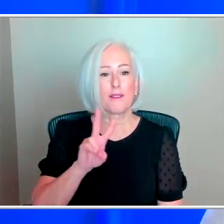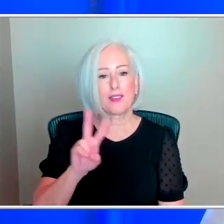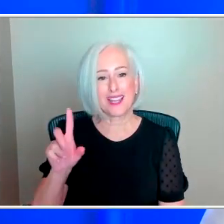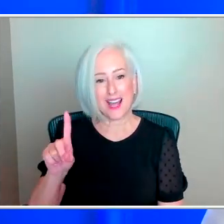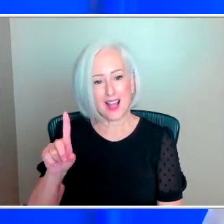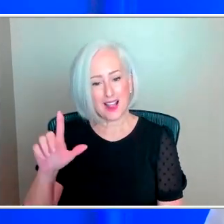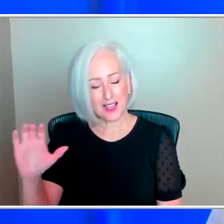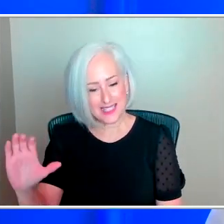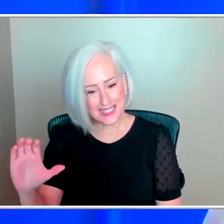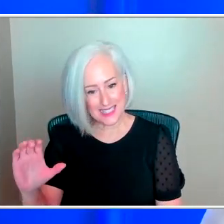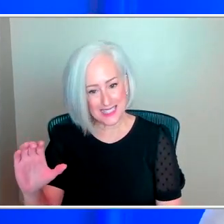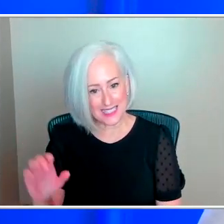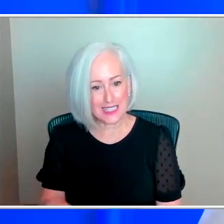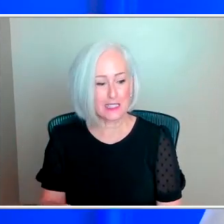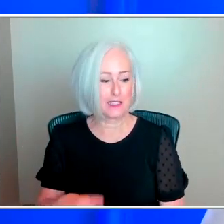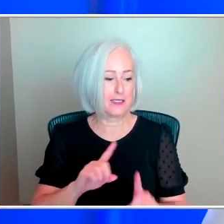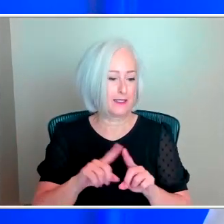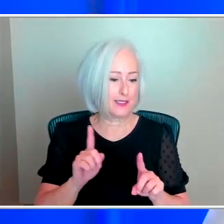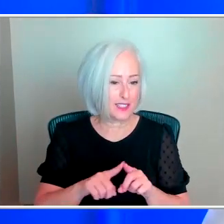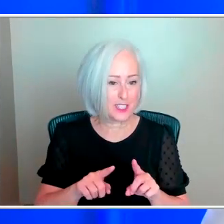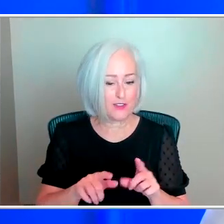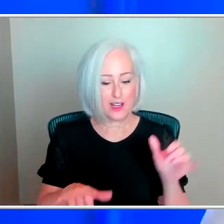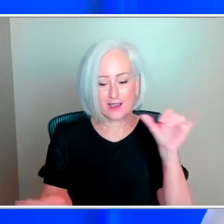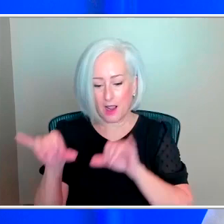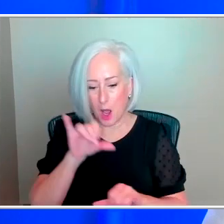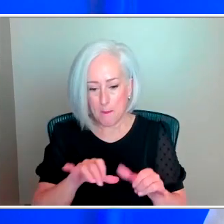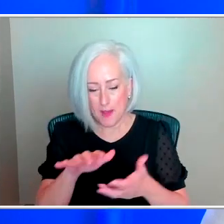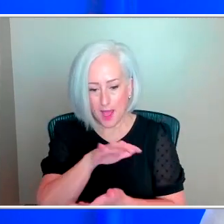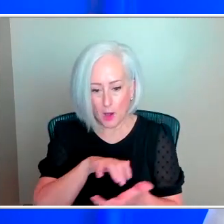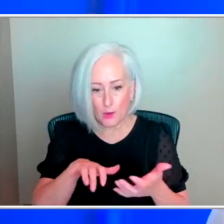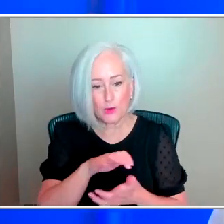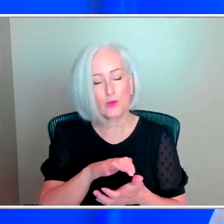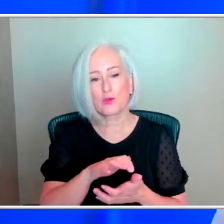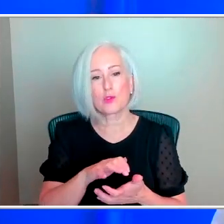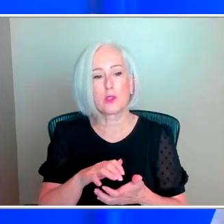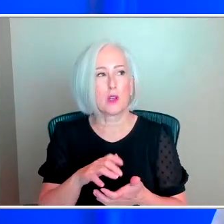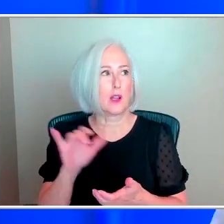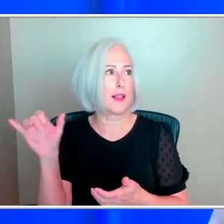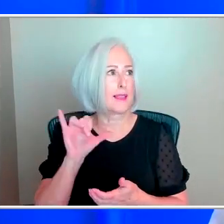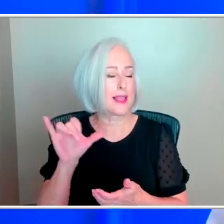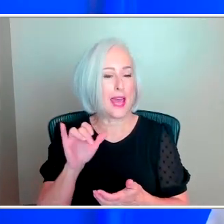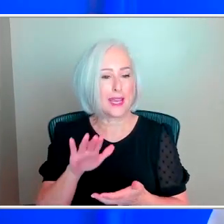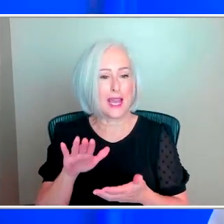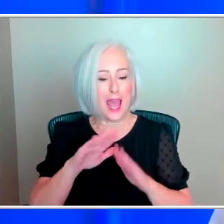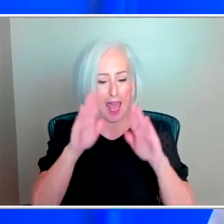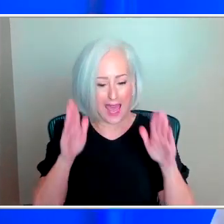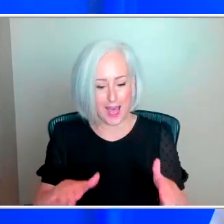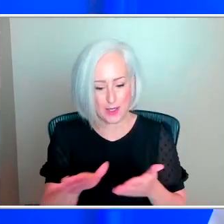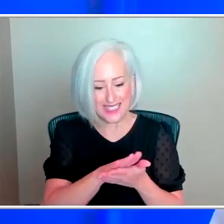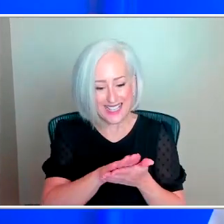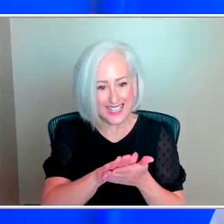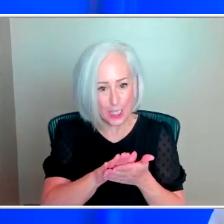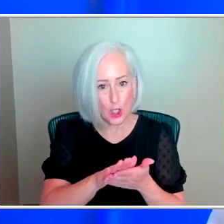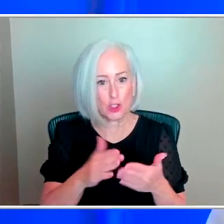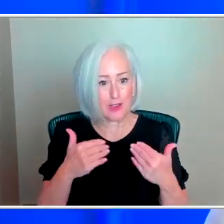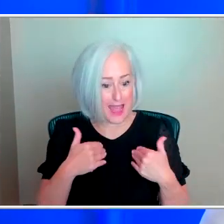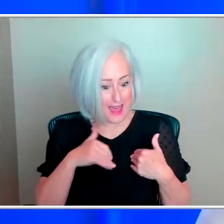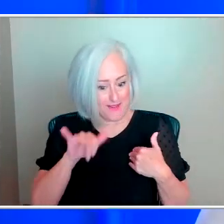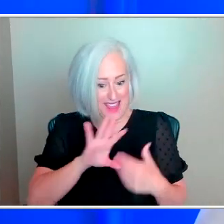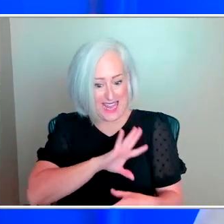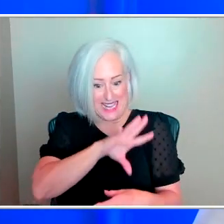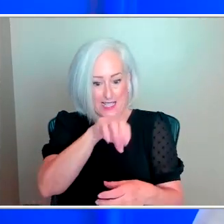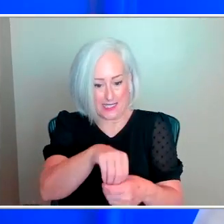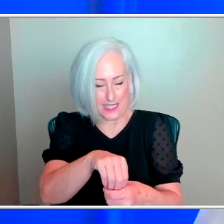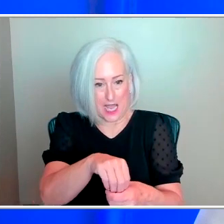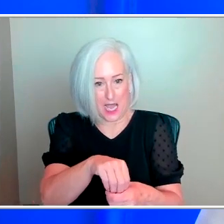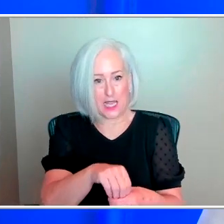chemicals, compounds, a lot of house cleaners and various things have those kind of compounds in them. And